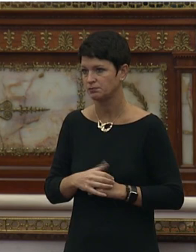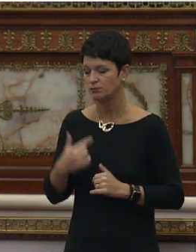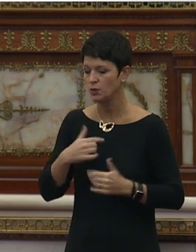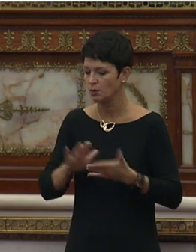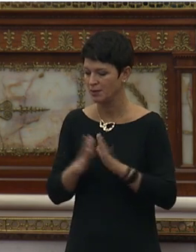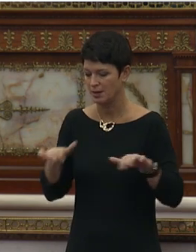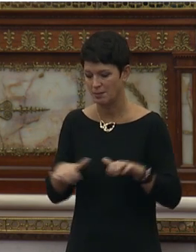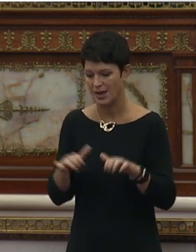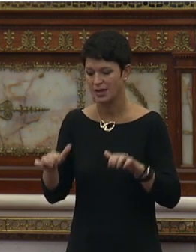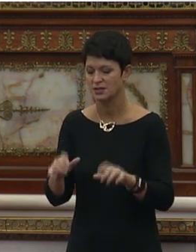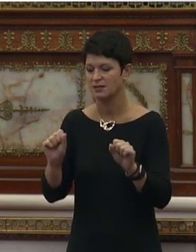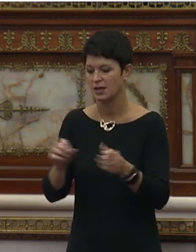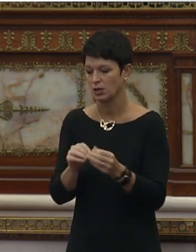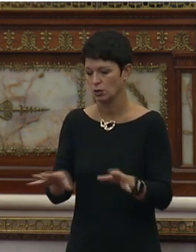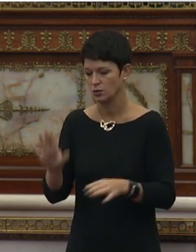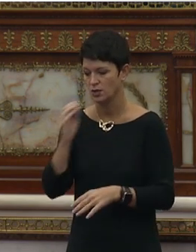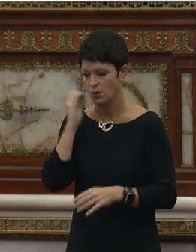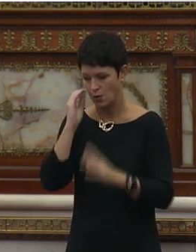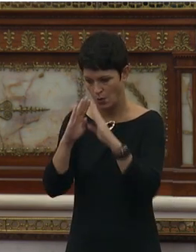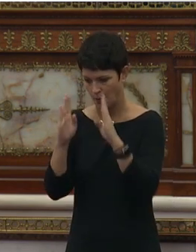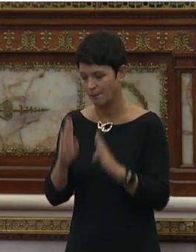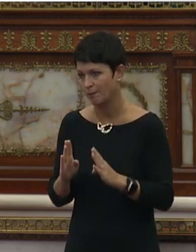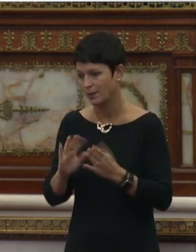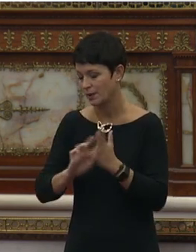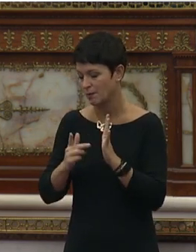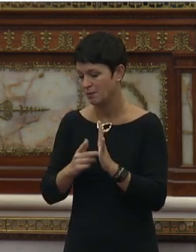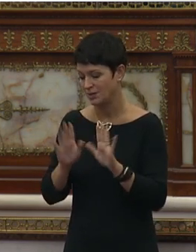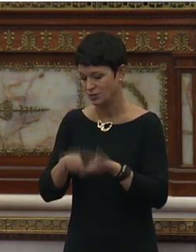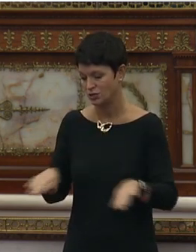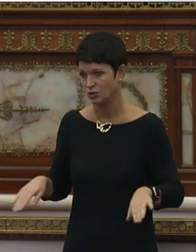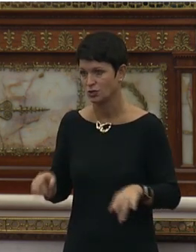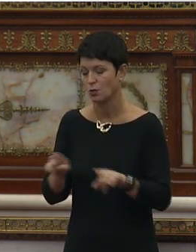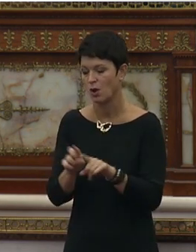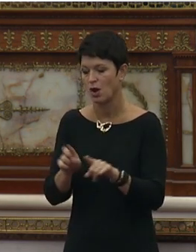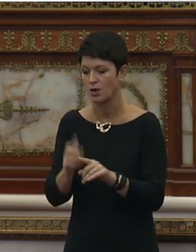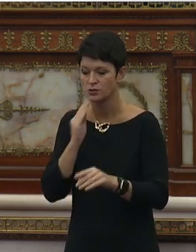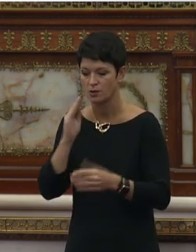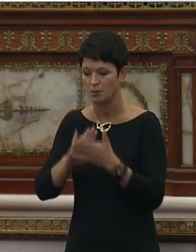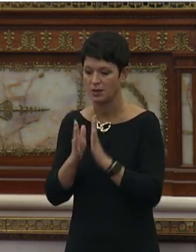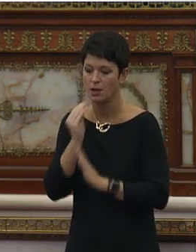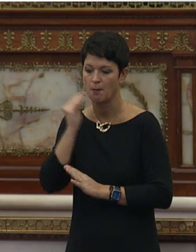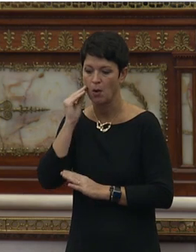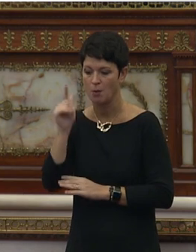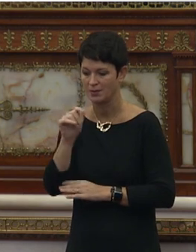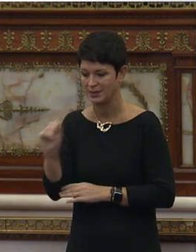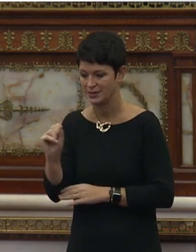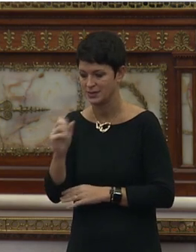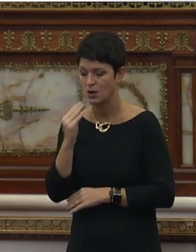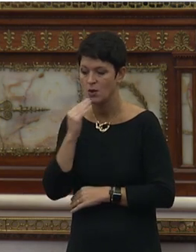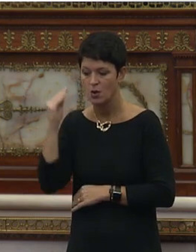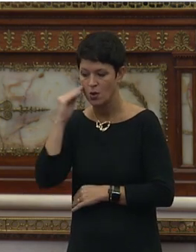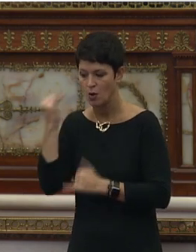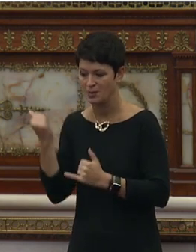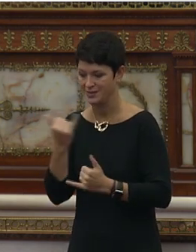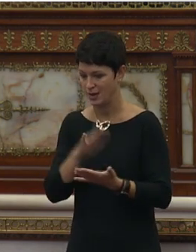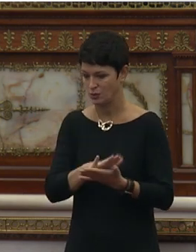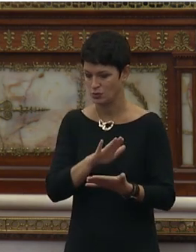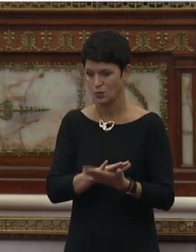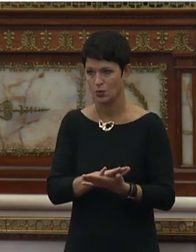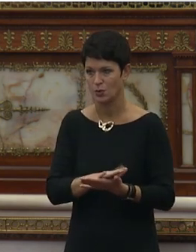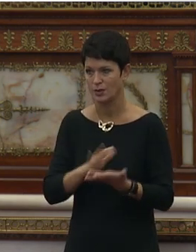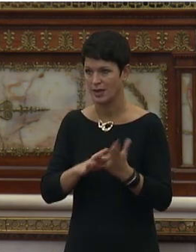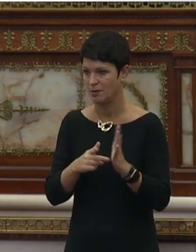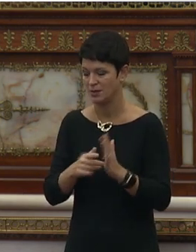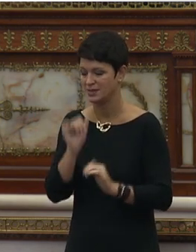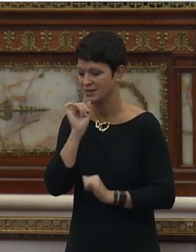they are at risk of losing their homes, which means that children will also become homeless, And since home is now school, that means